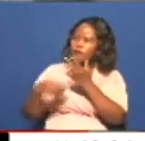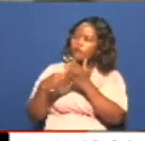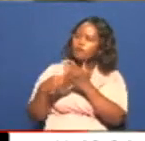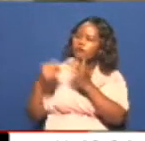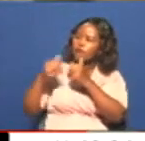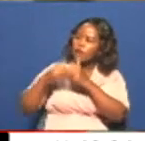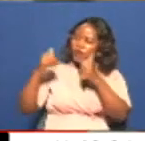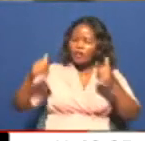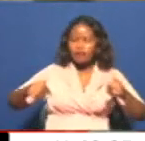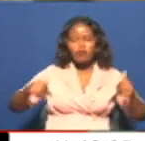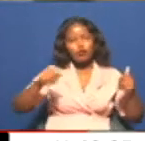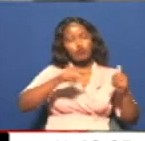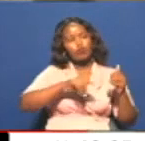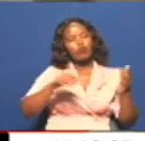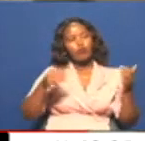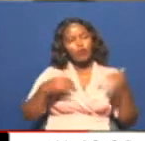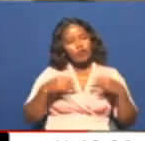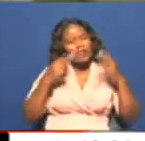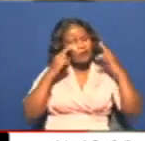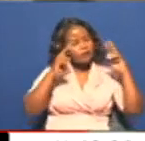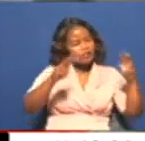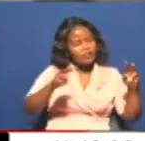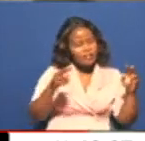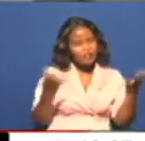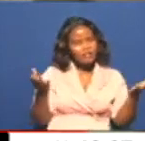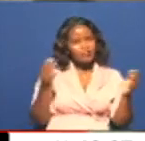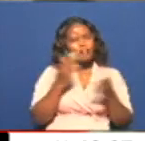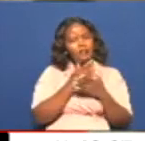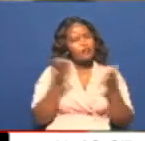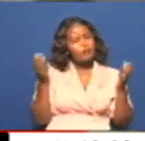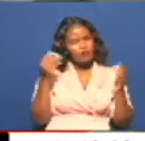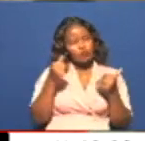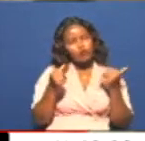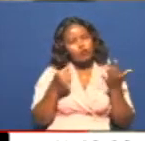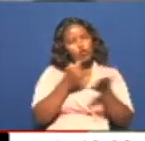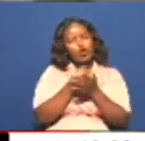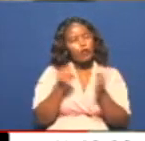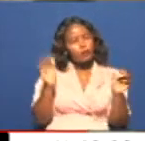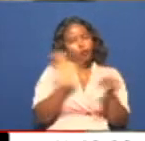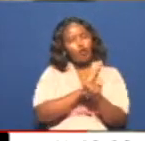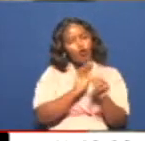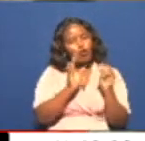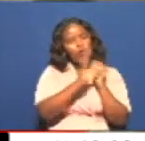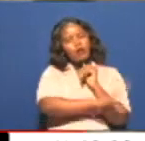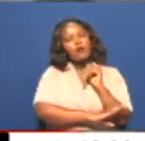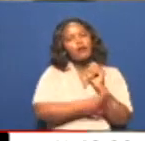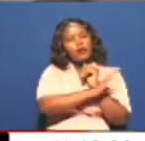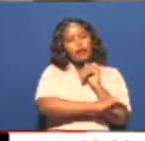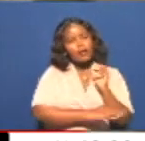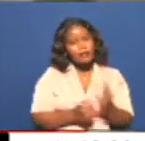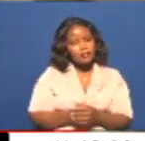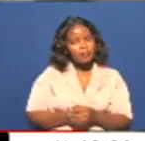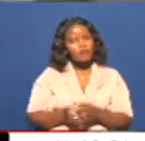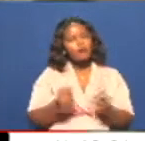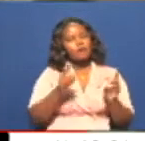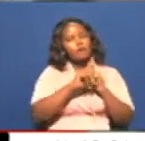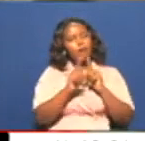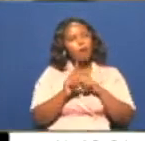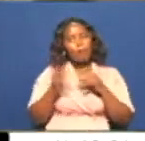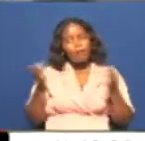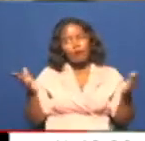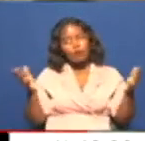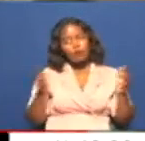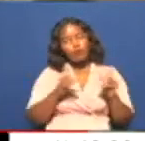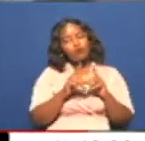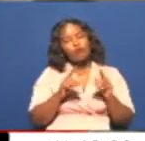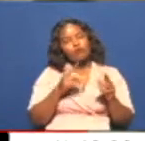we have seen sharply, something that is going to help the whole country. And looking at what even the DP